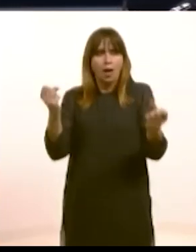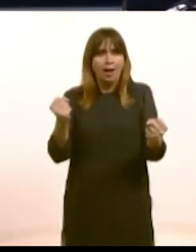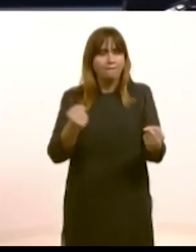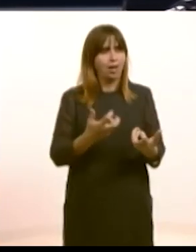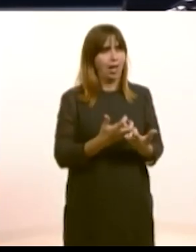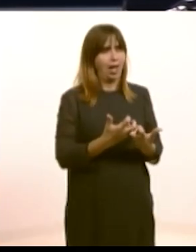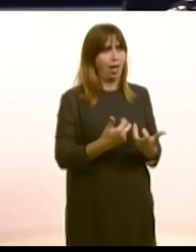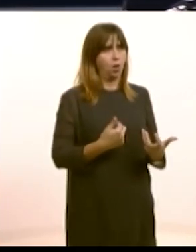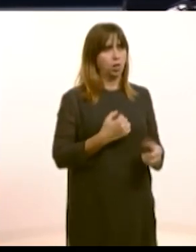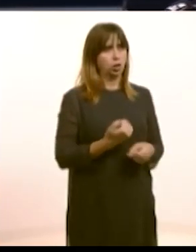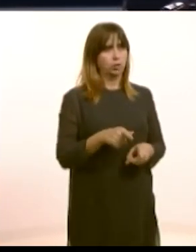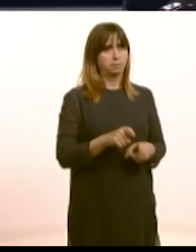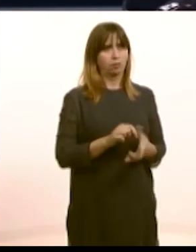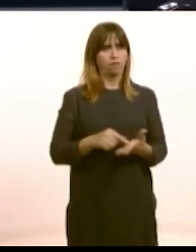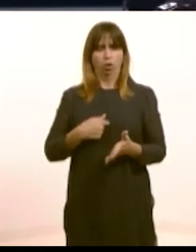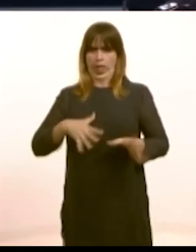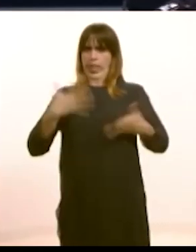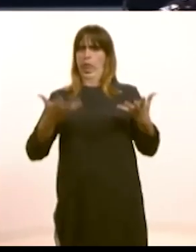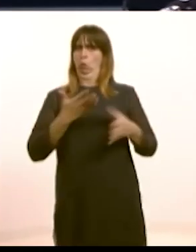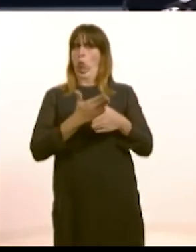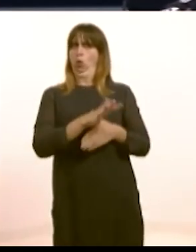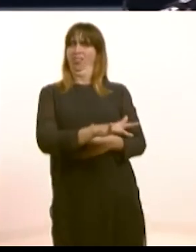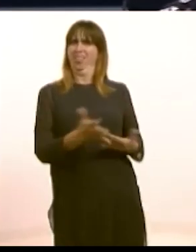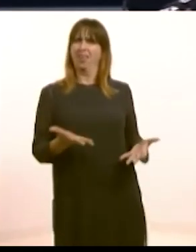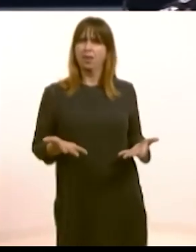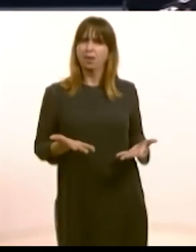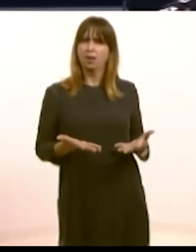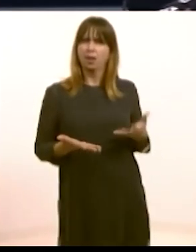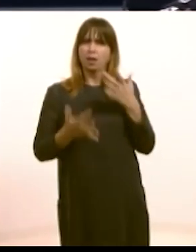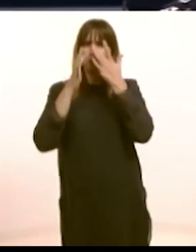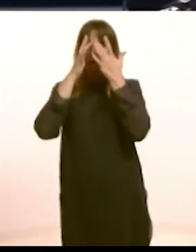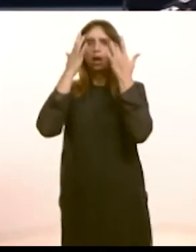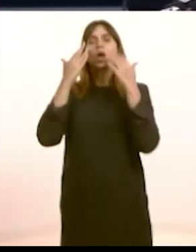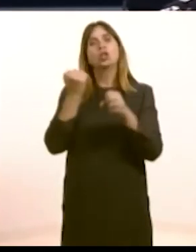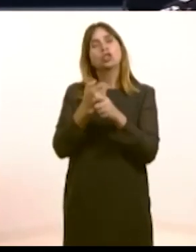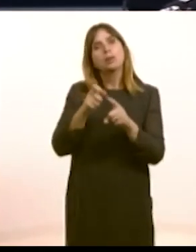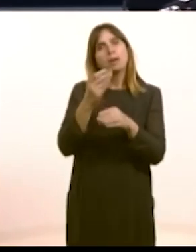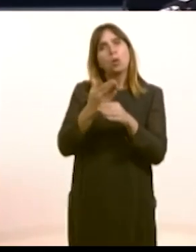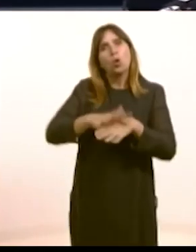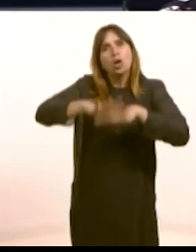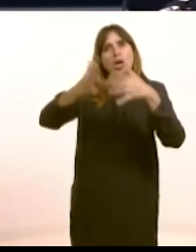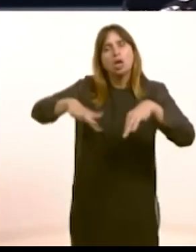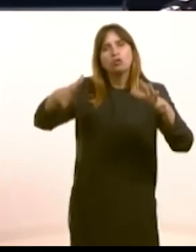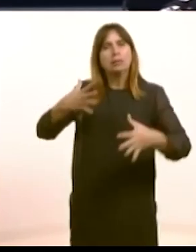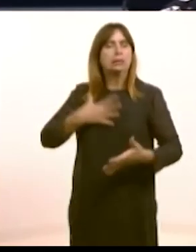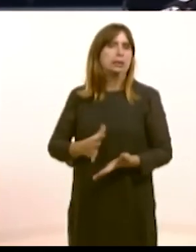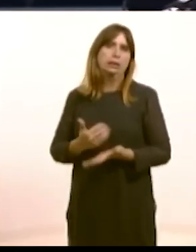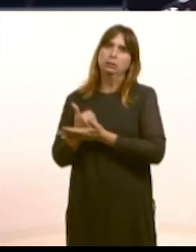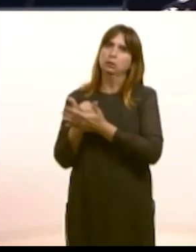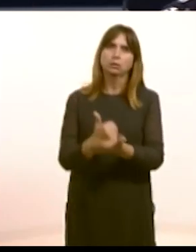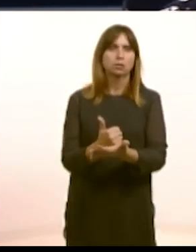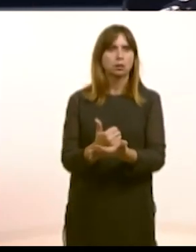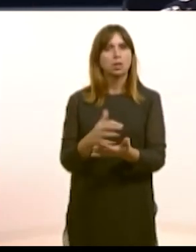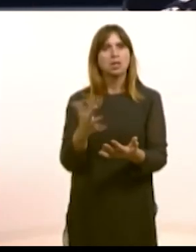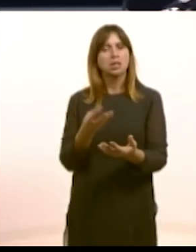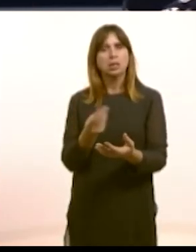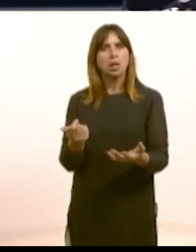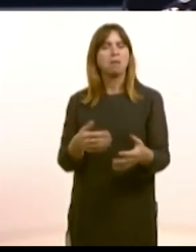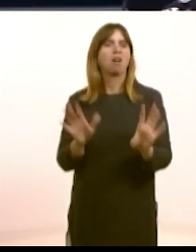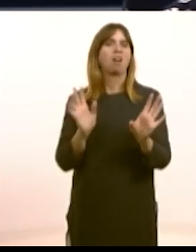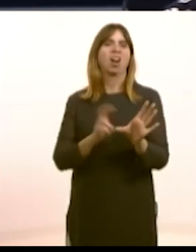you be willing to commission research with rural GPs, including those perhaps who have given up their